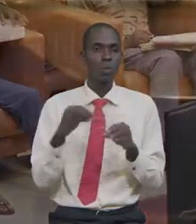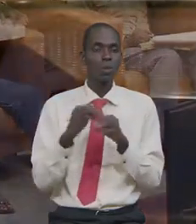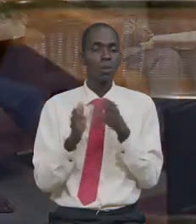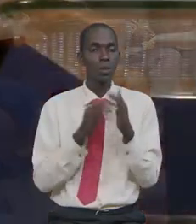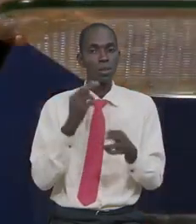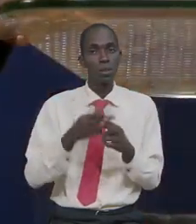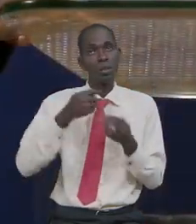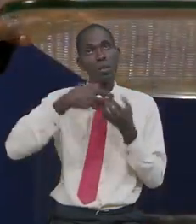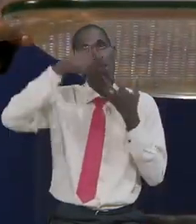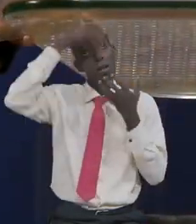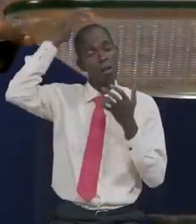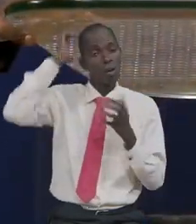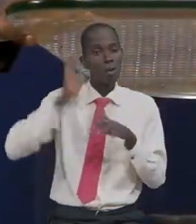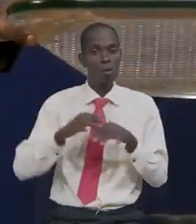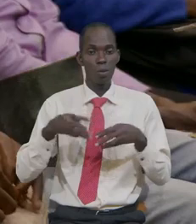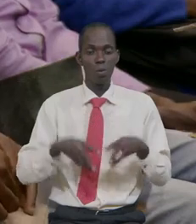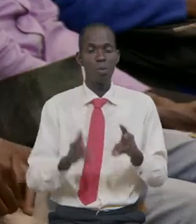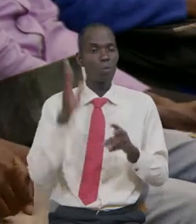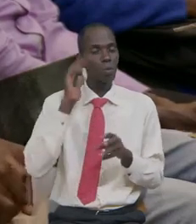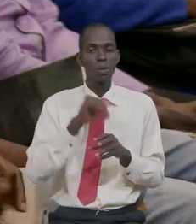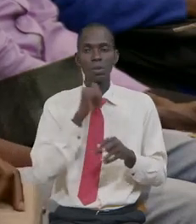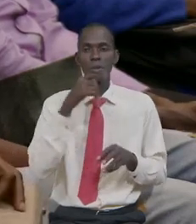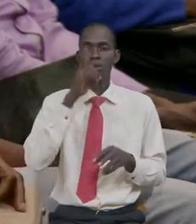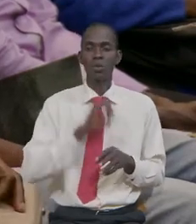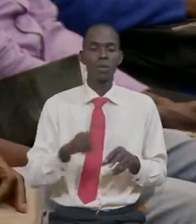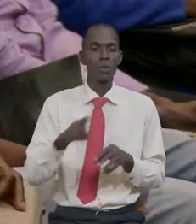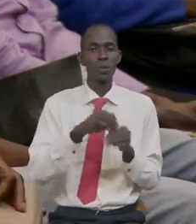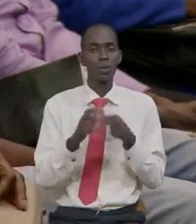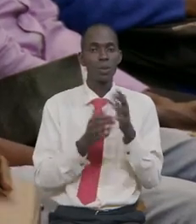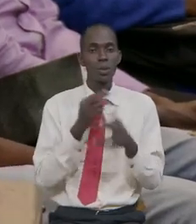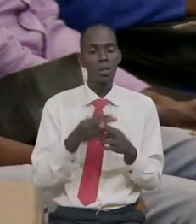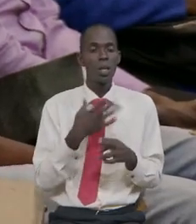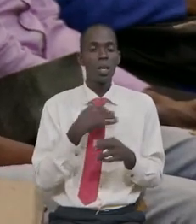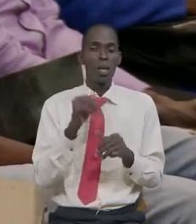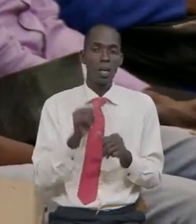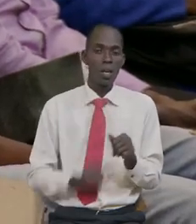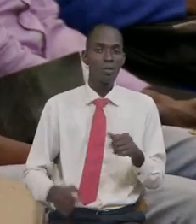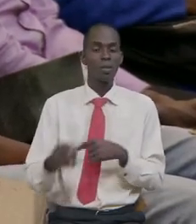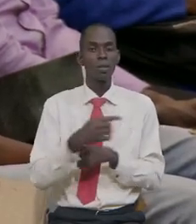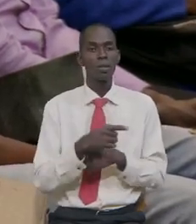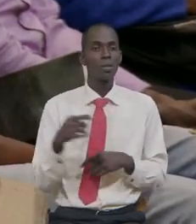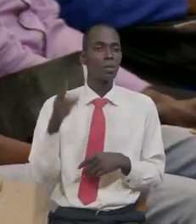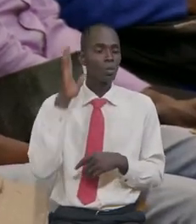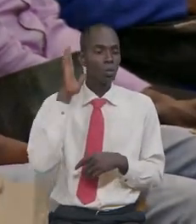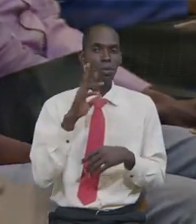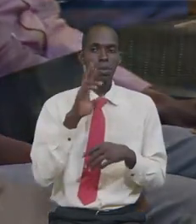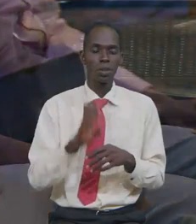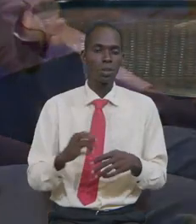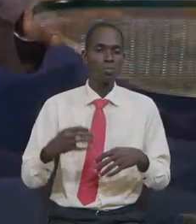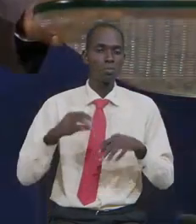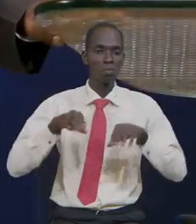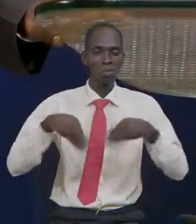the world will not eat you up. And every day, he'll be refining you and renewing you, and